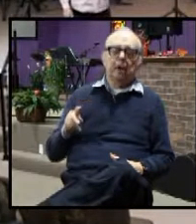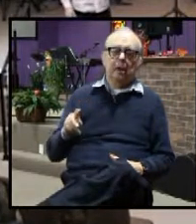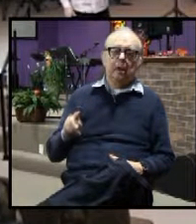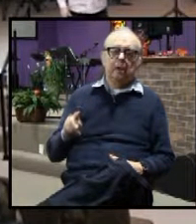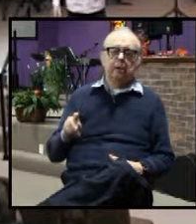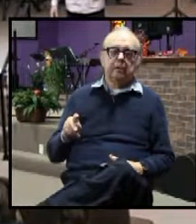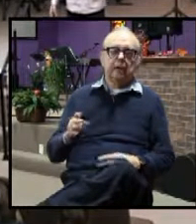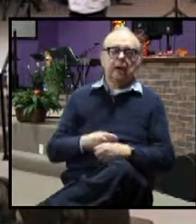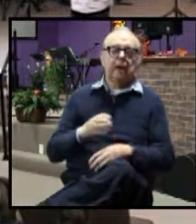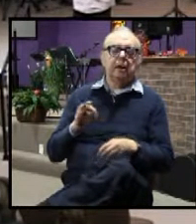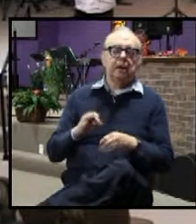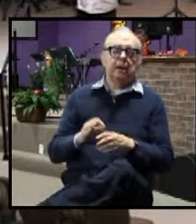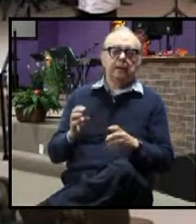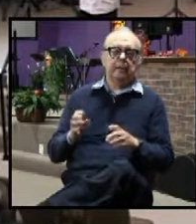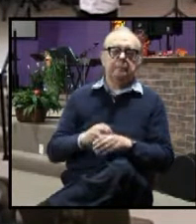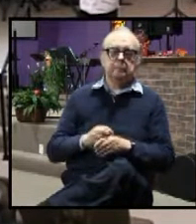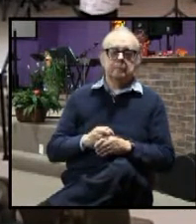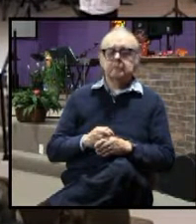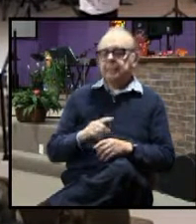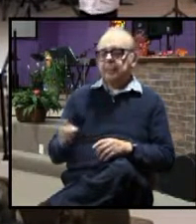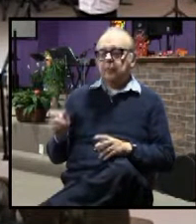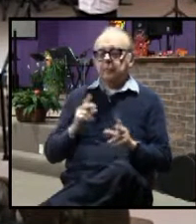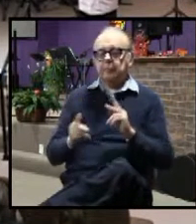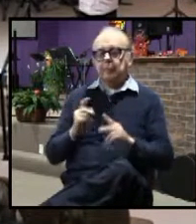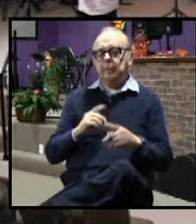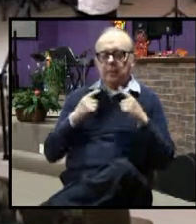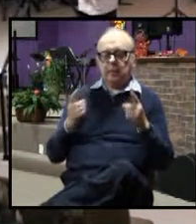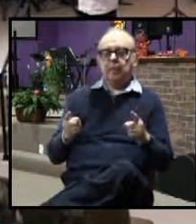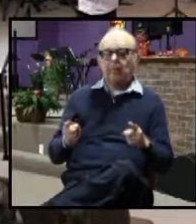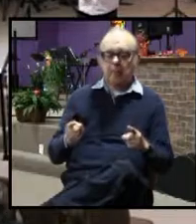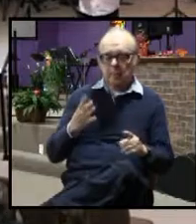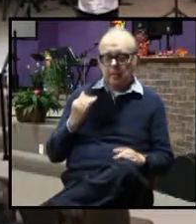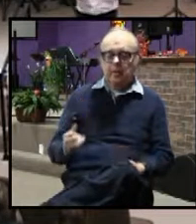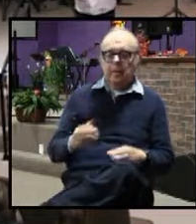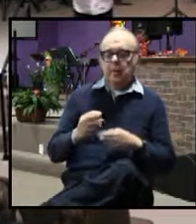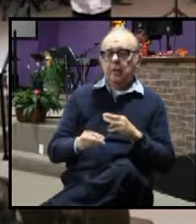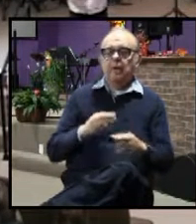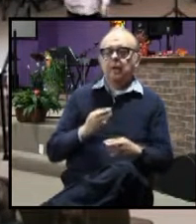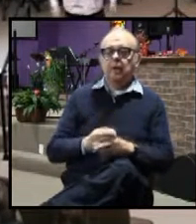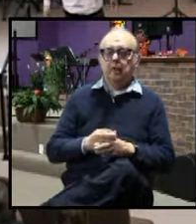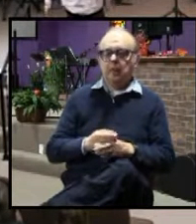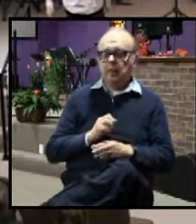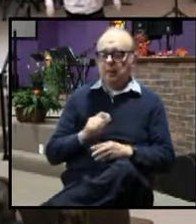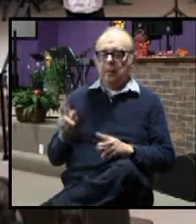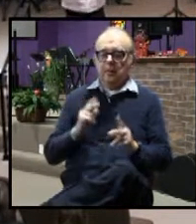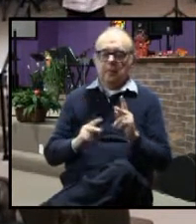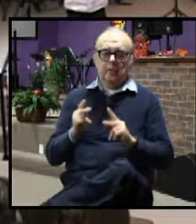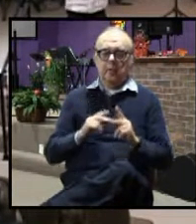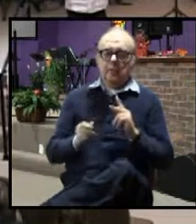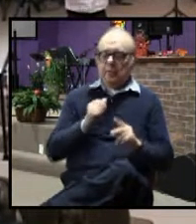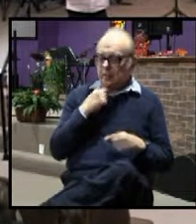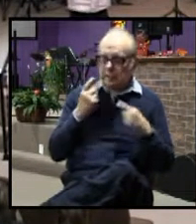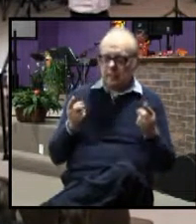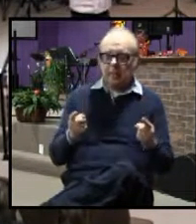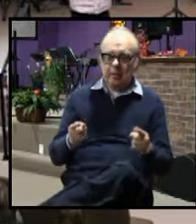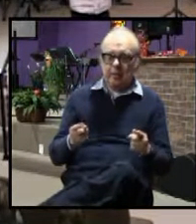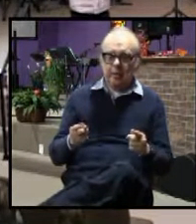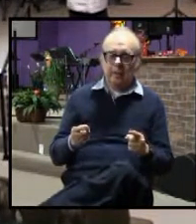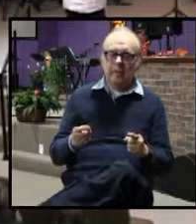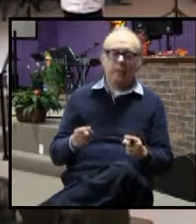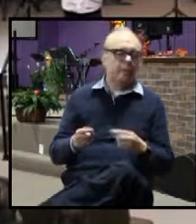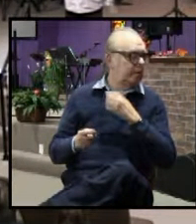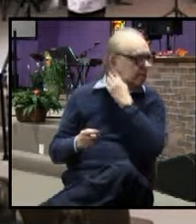If Jay-Z and Beyonce are so successful and success brought them happiness, then why in the world did all these people who are so